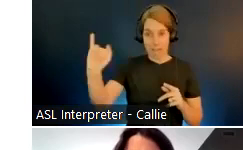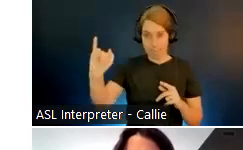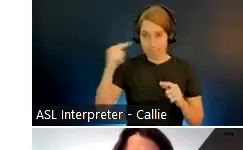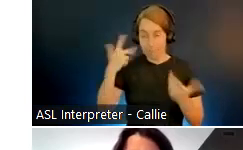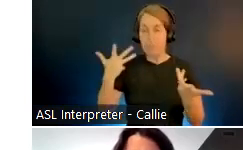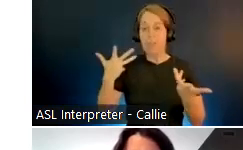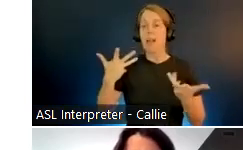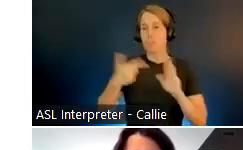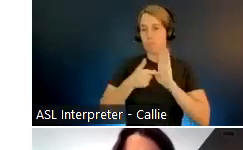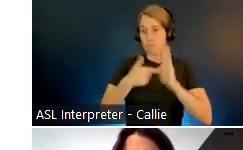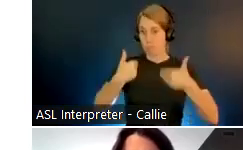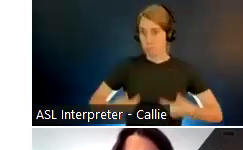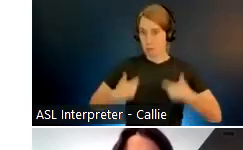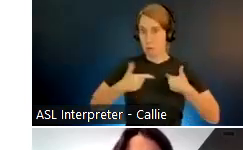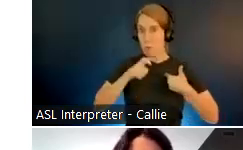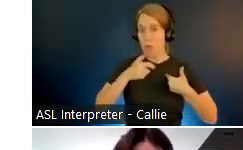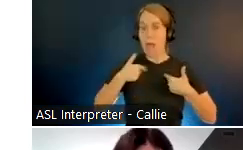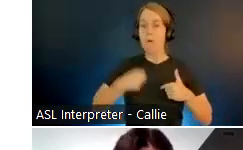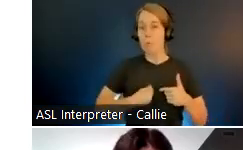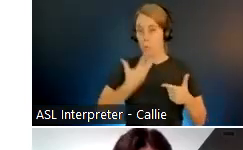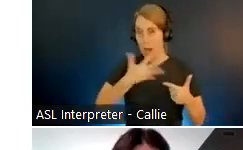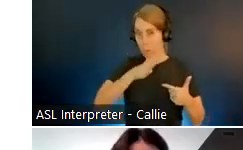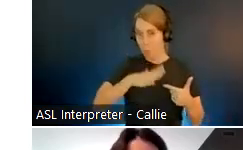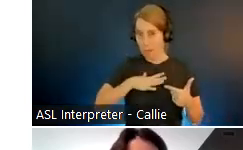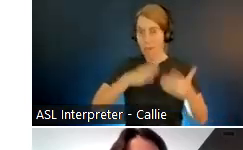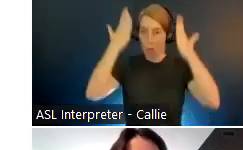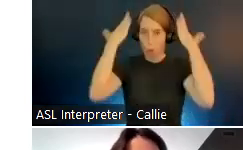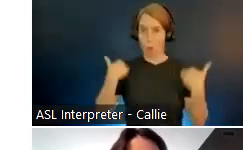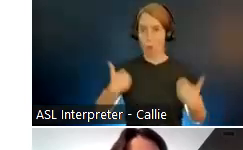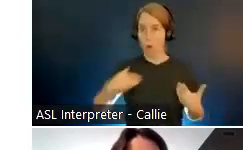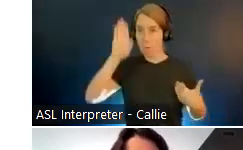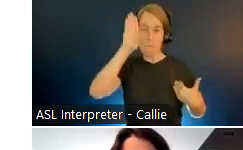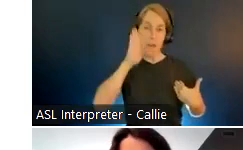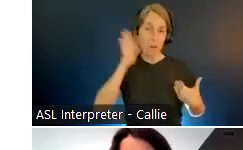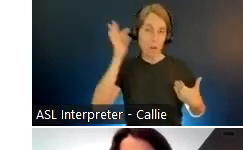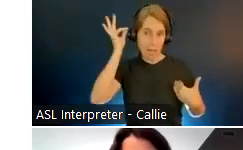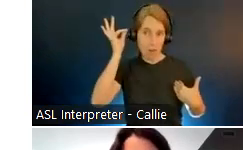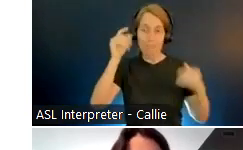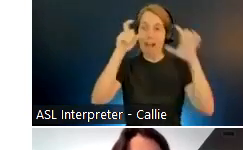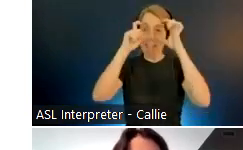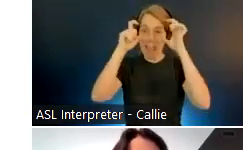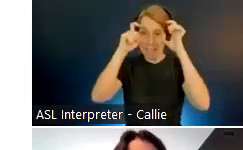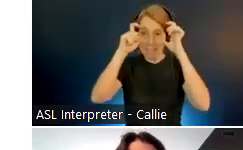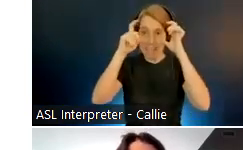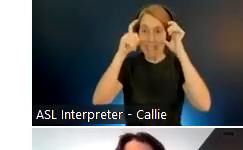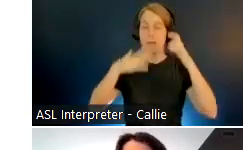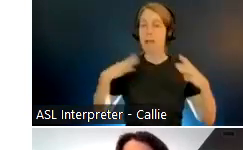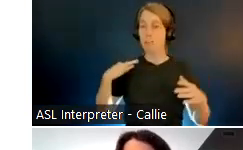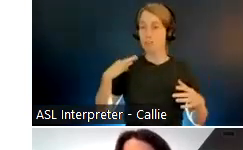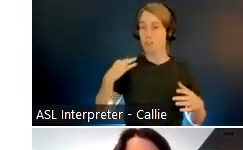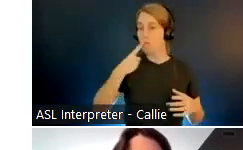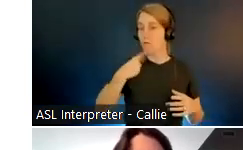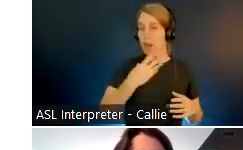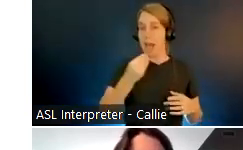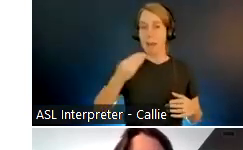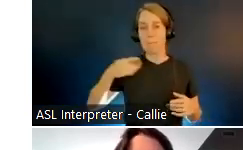brown hair. I am wearing glasses, and I have a red and black shirt on today. So let's